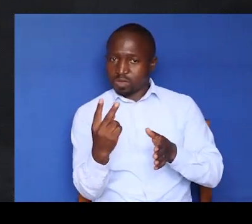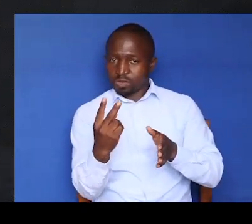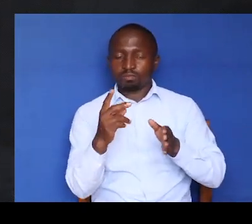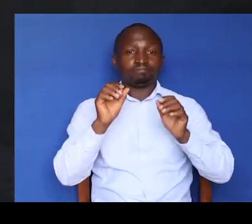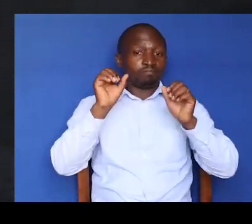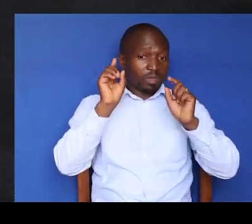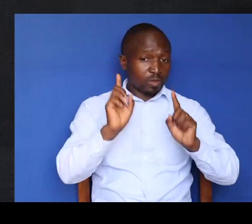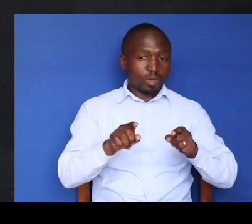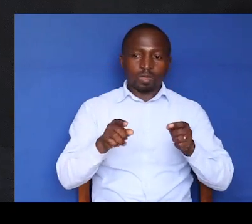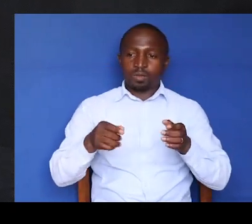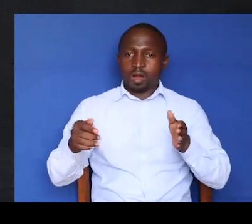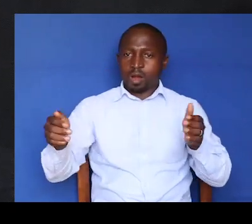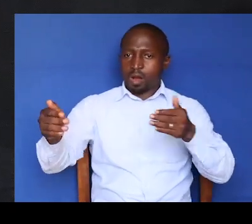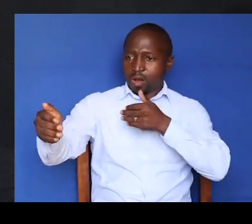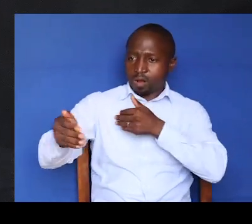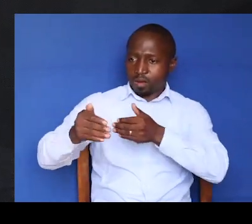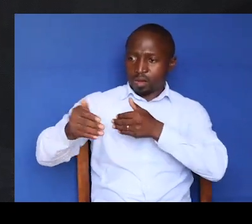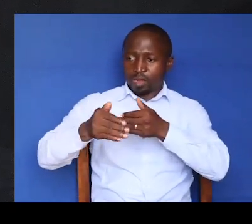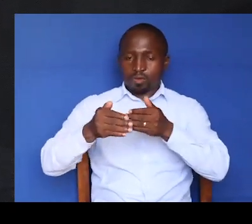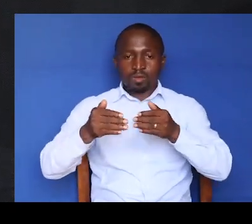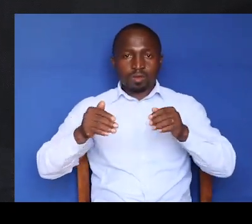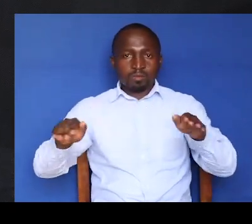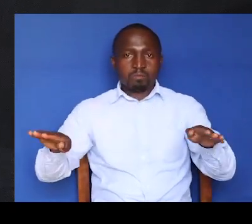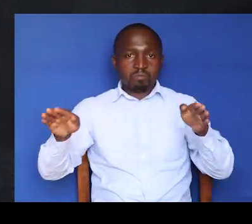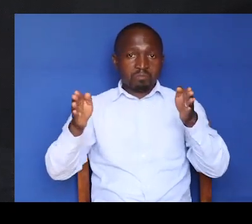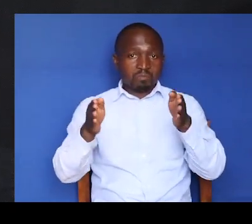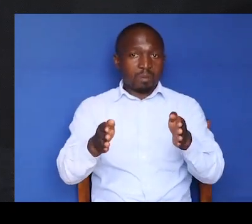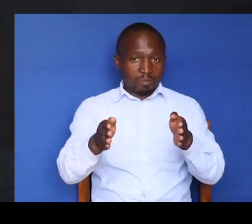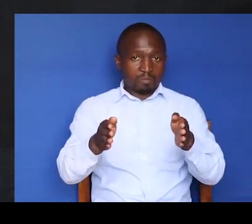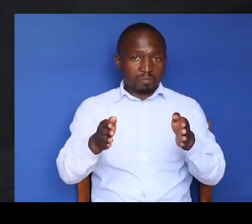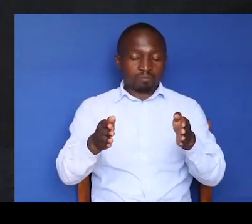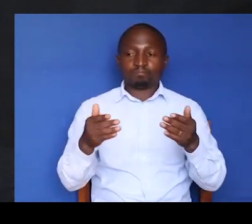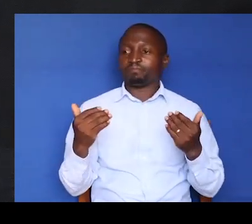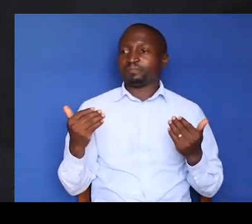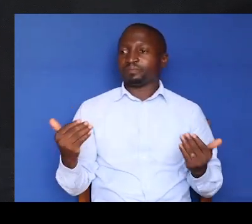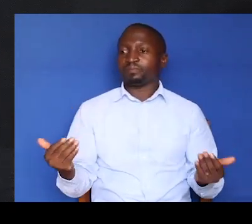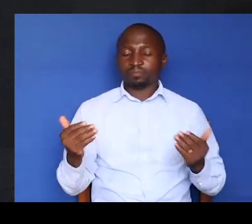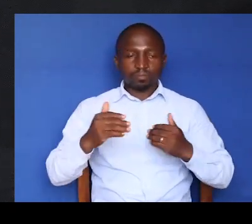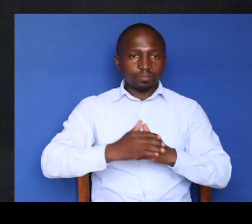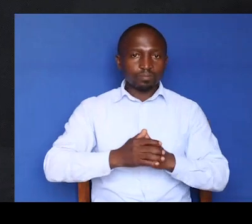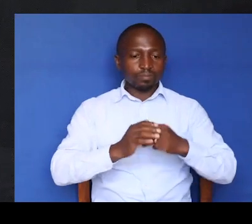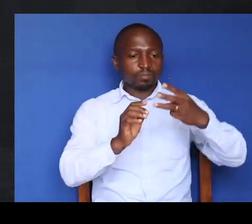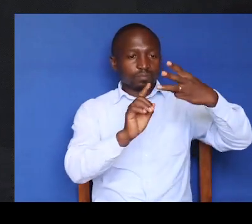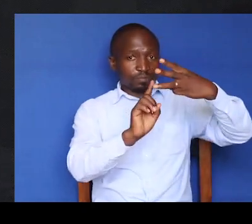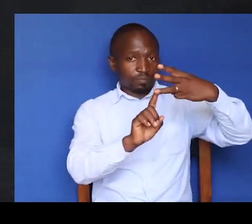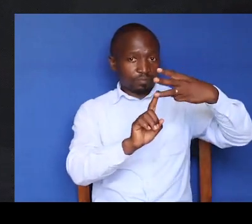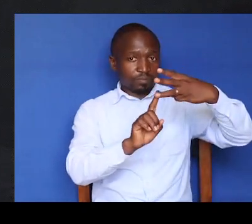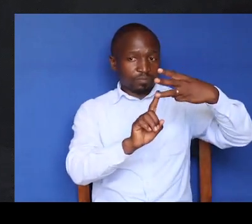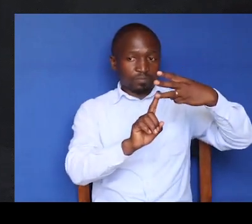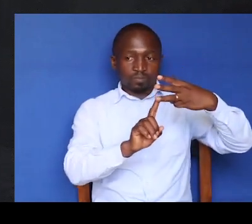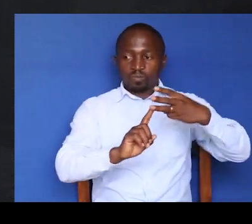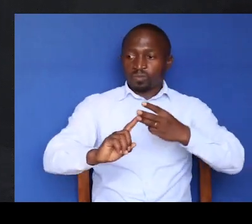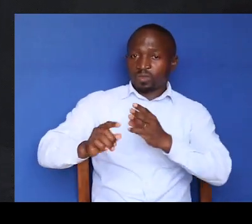river, lie adjacently to one another. 3, the